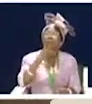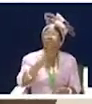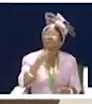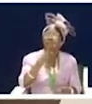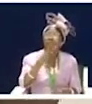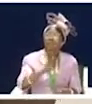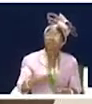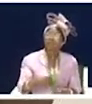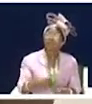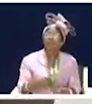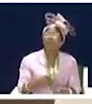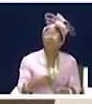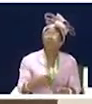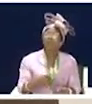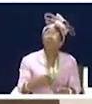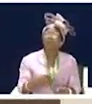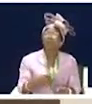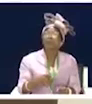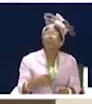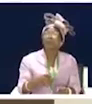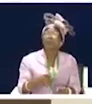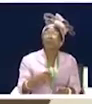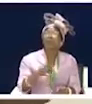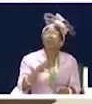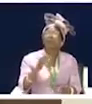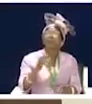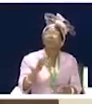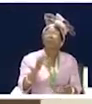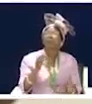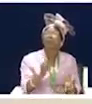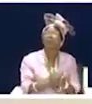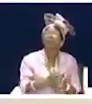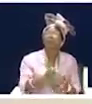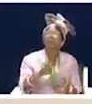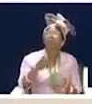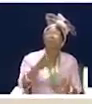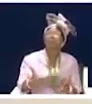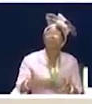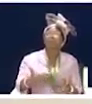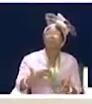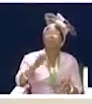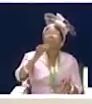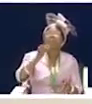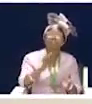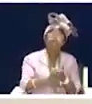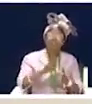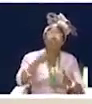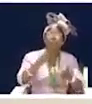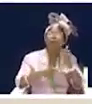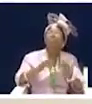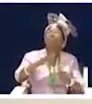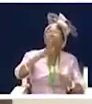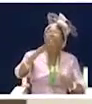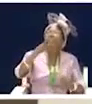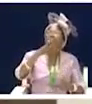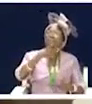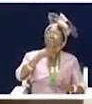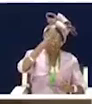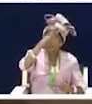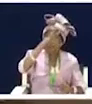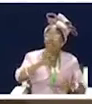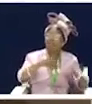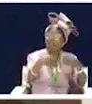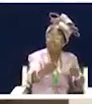ni ai kini ti won ma fi si ese nko anu eti ti baba fun wa pe ka tojo anu eti yi